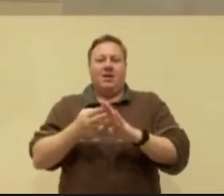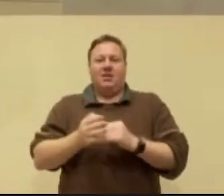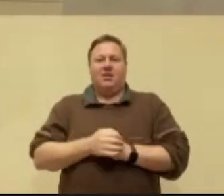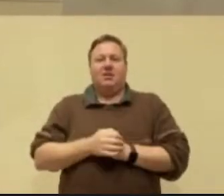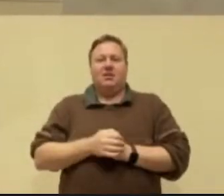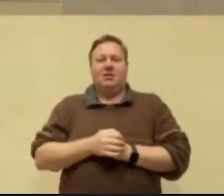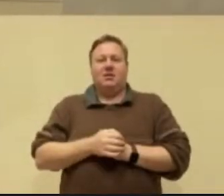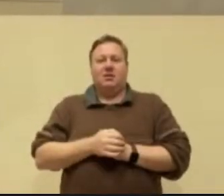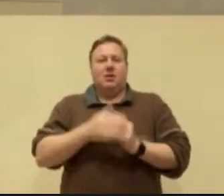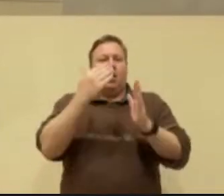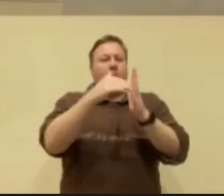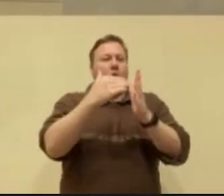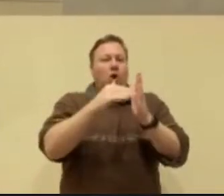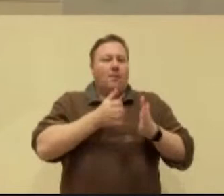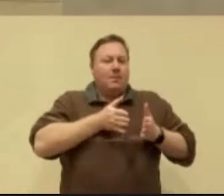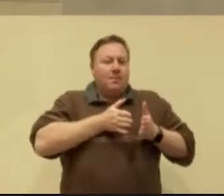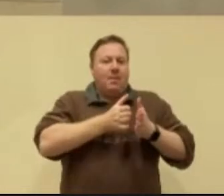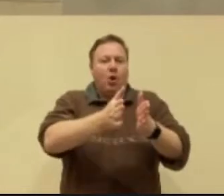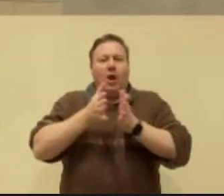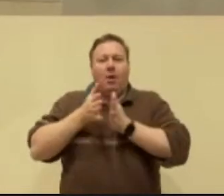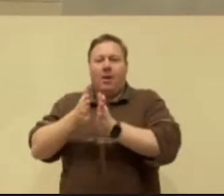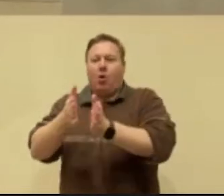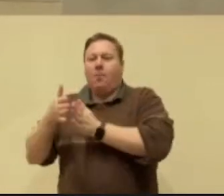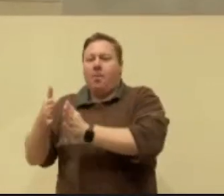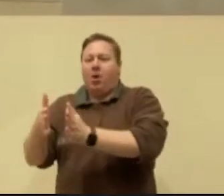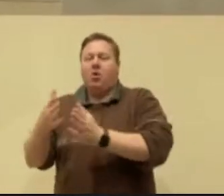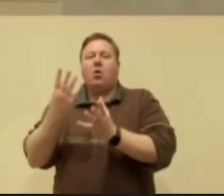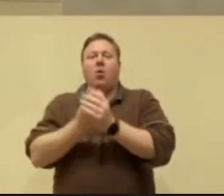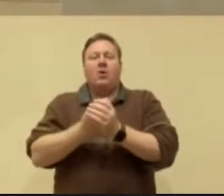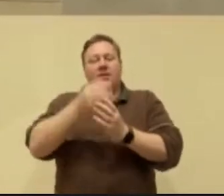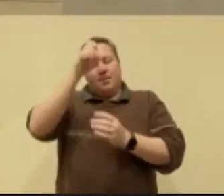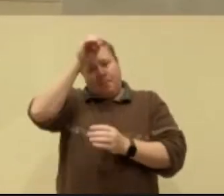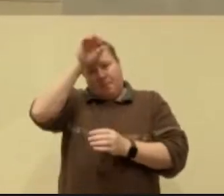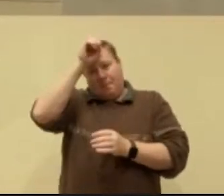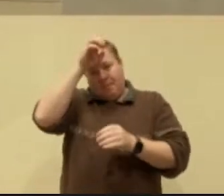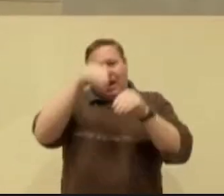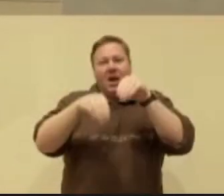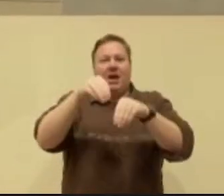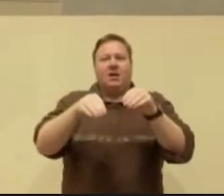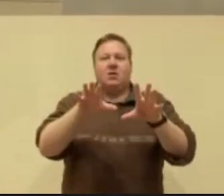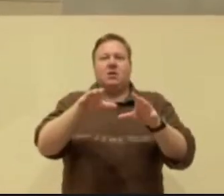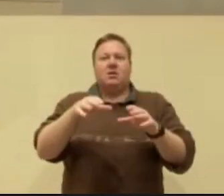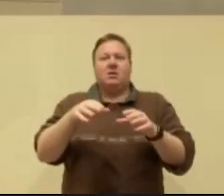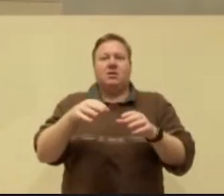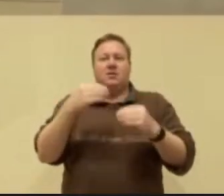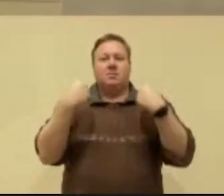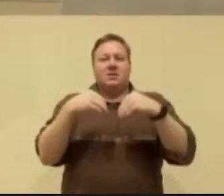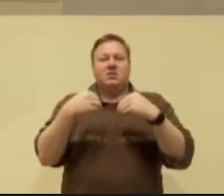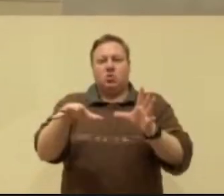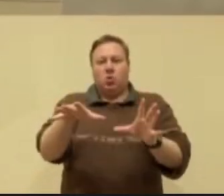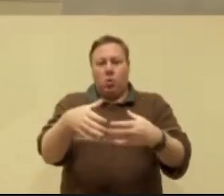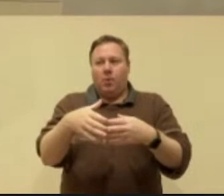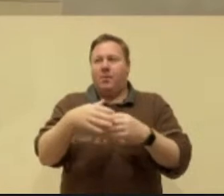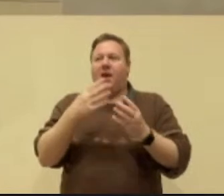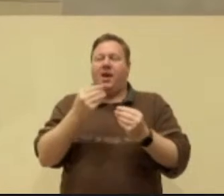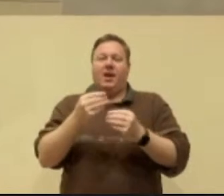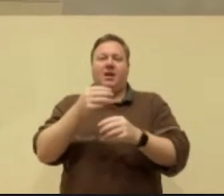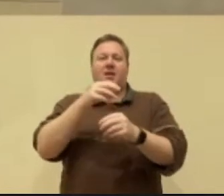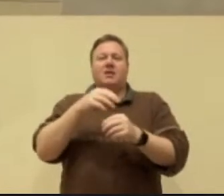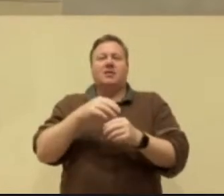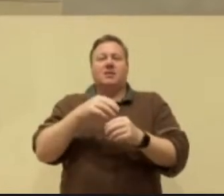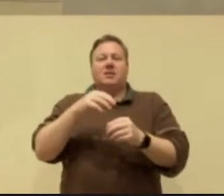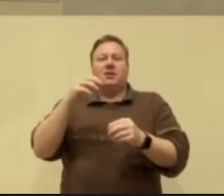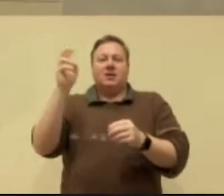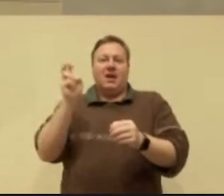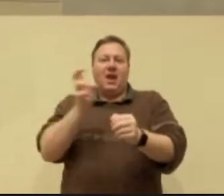parallel with various mining sectors as well as various energy sector to expose our gay learners